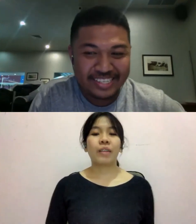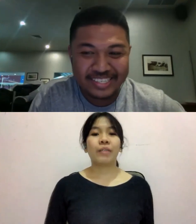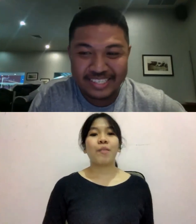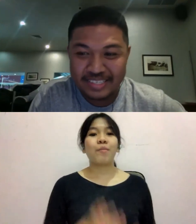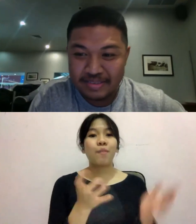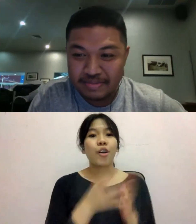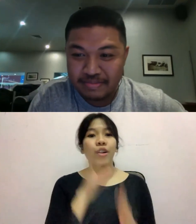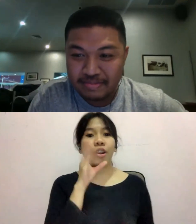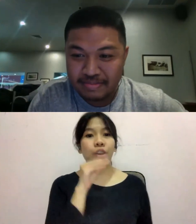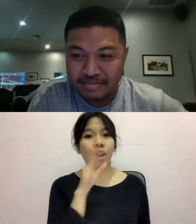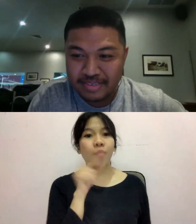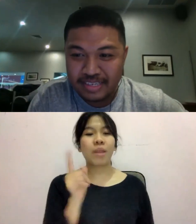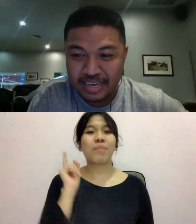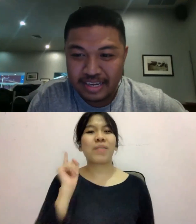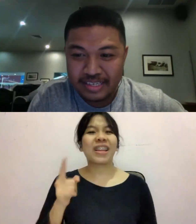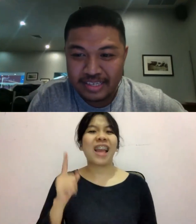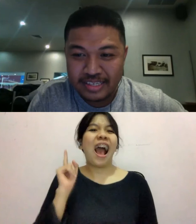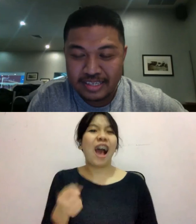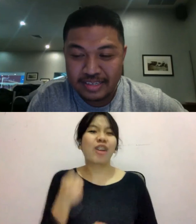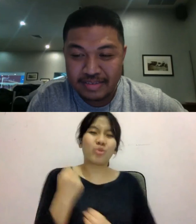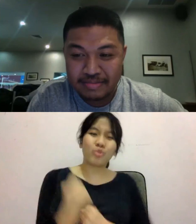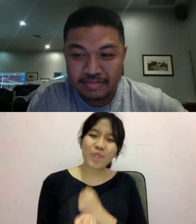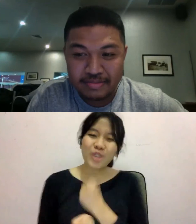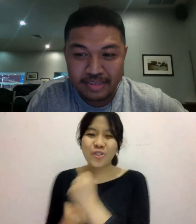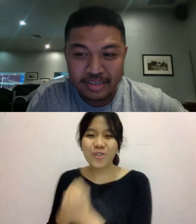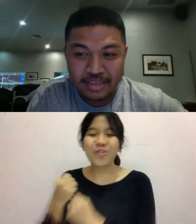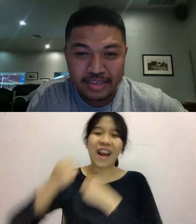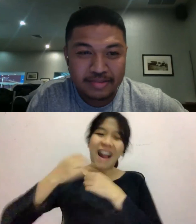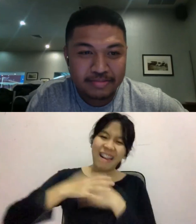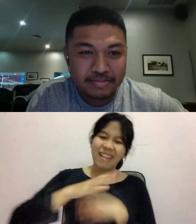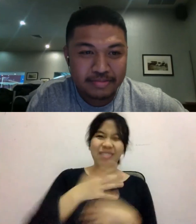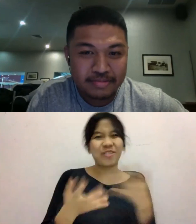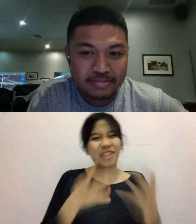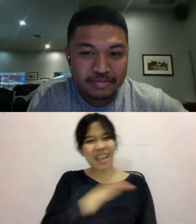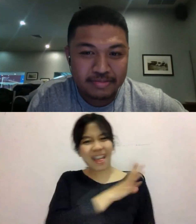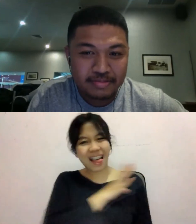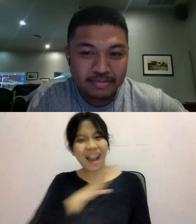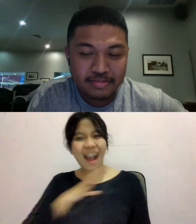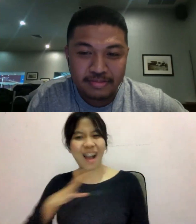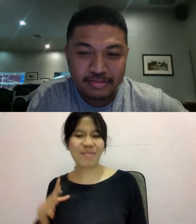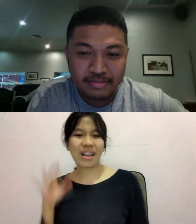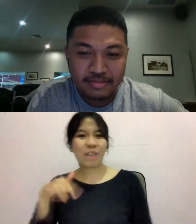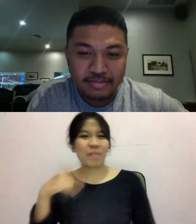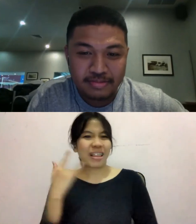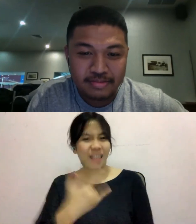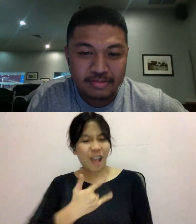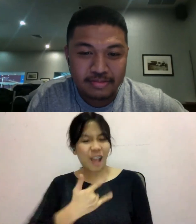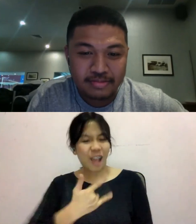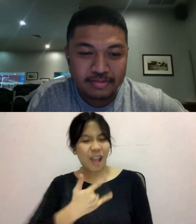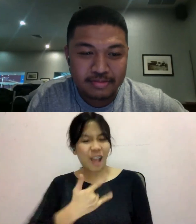fight. You just need to be persistent and hanging in there.